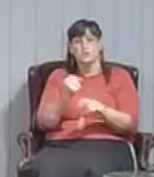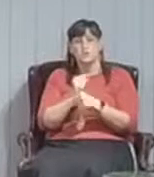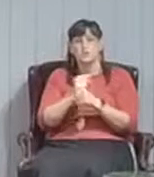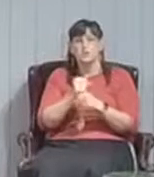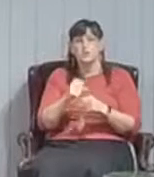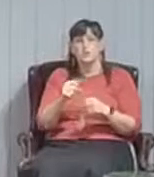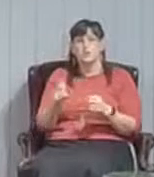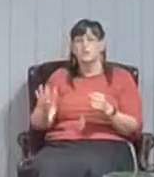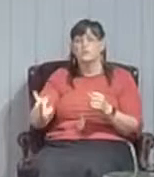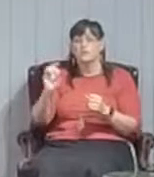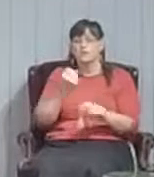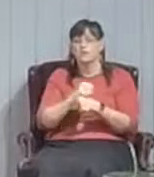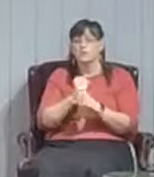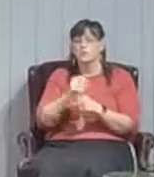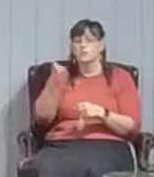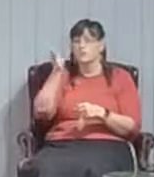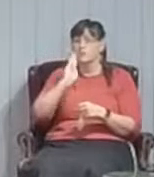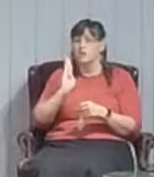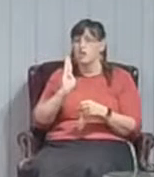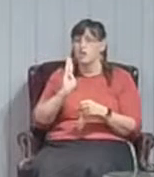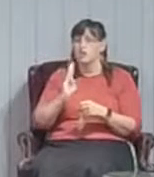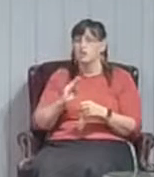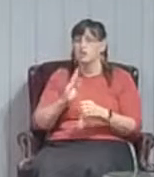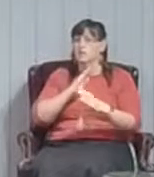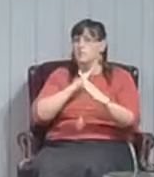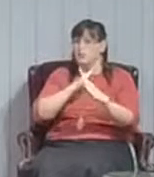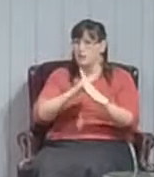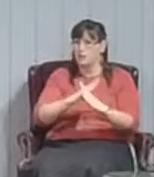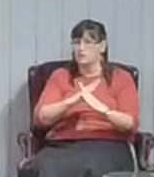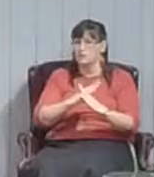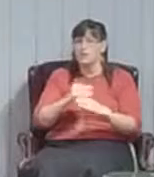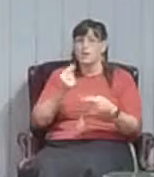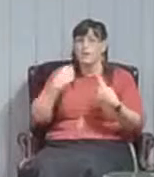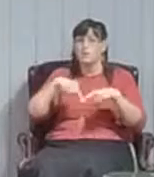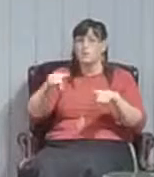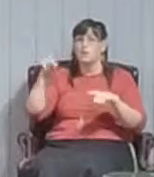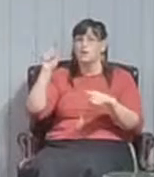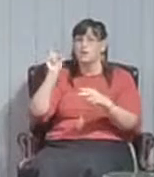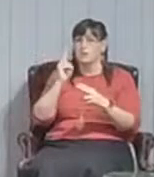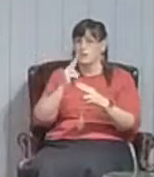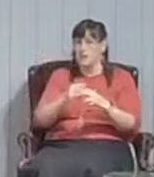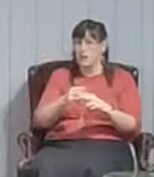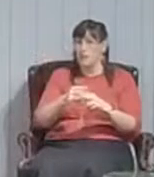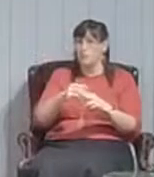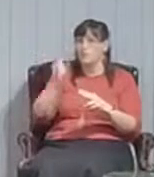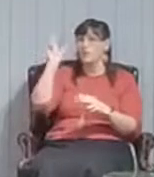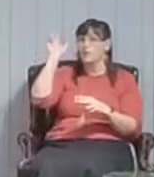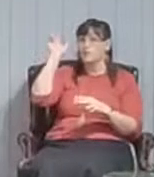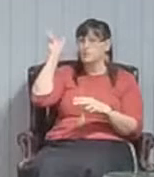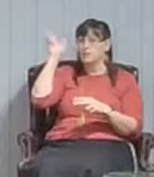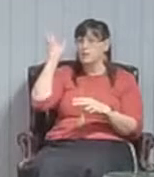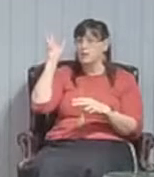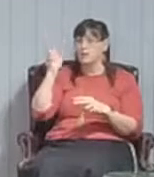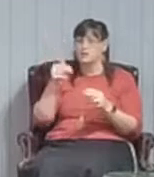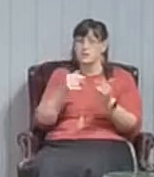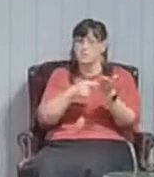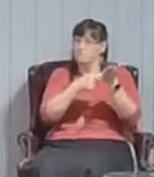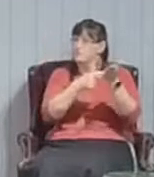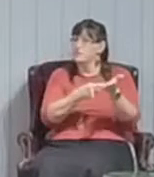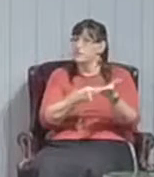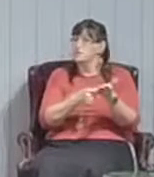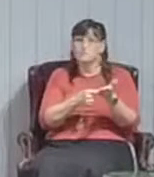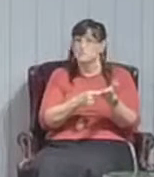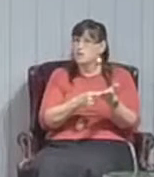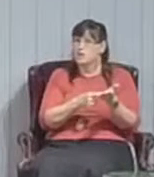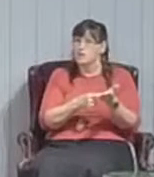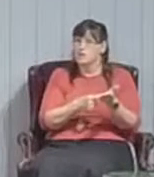name of Satan is not present, I'm going to suggest to you that the devil is all over this thing. Anything